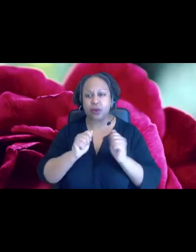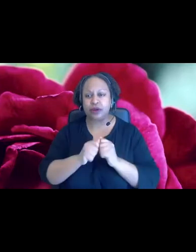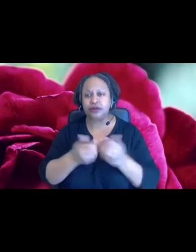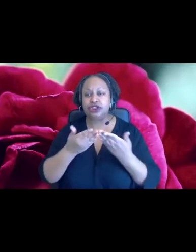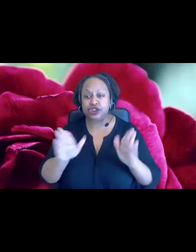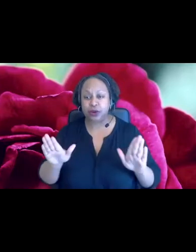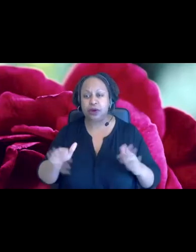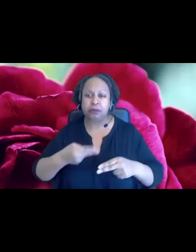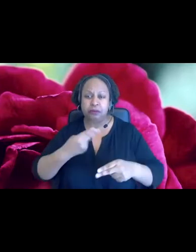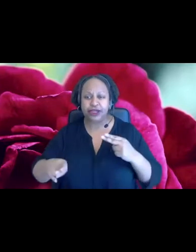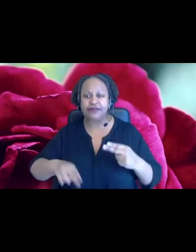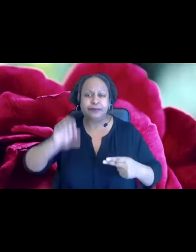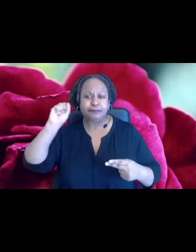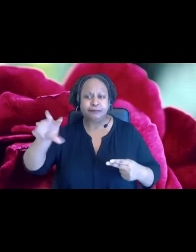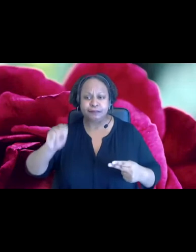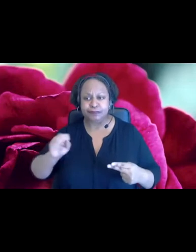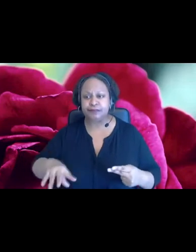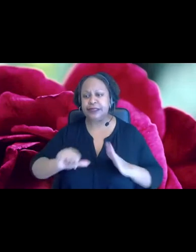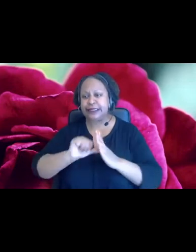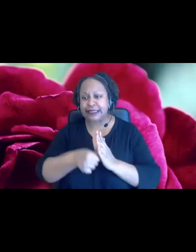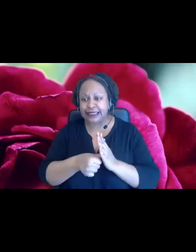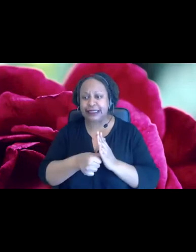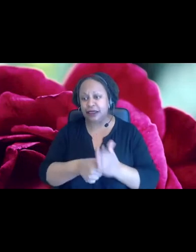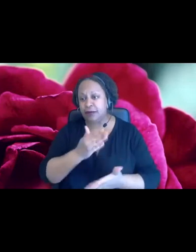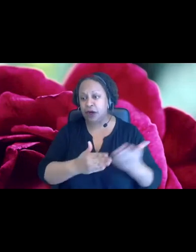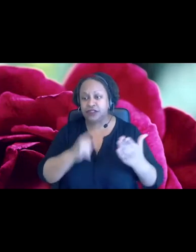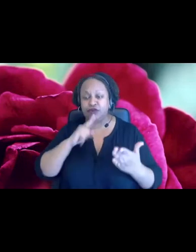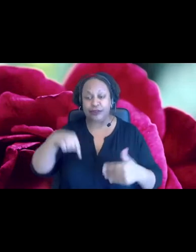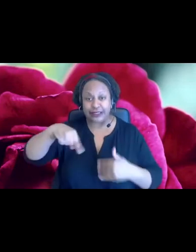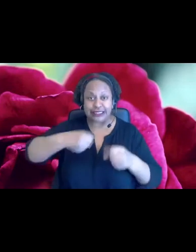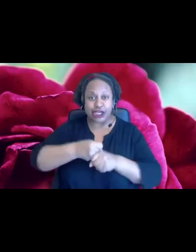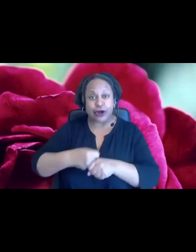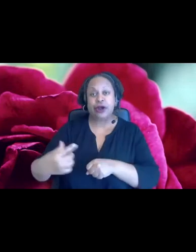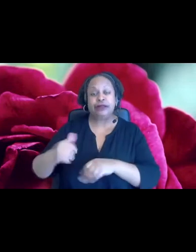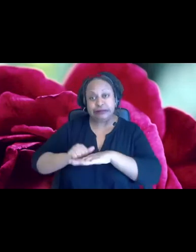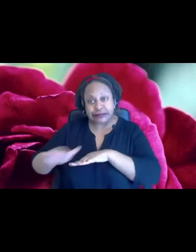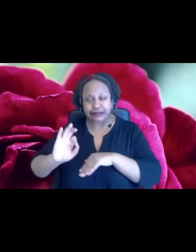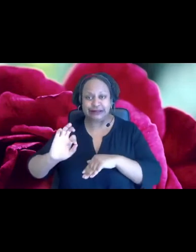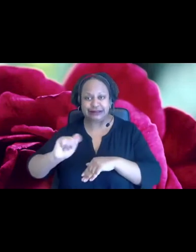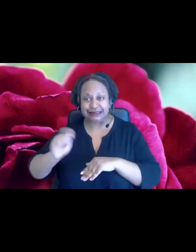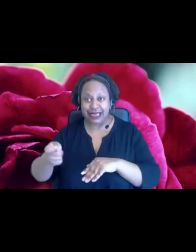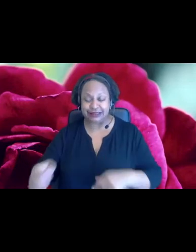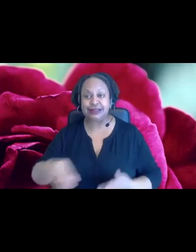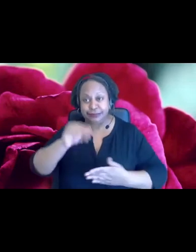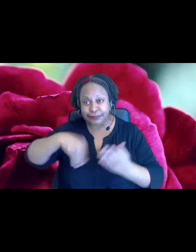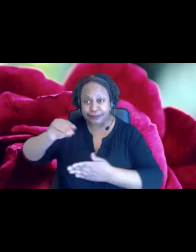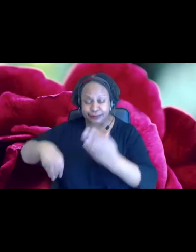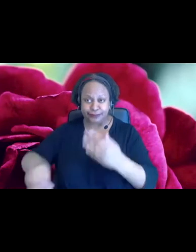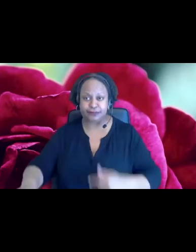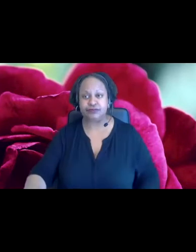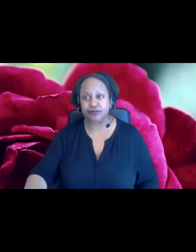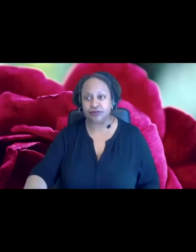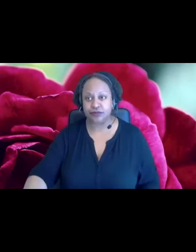on some of the key aspects of this filing season, and mostly